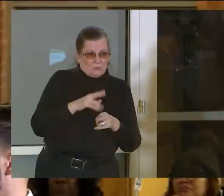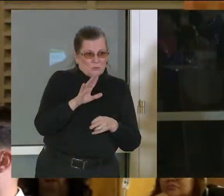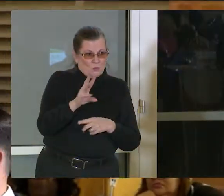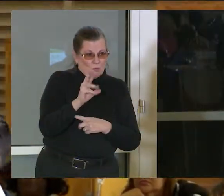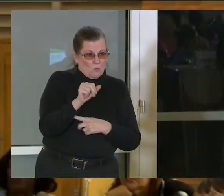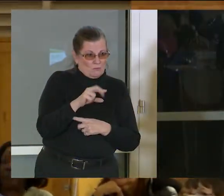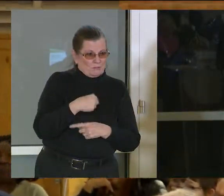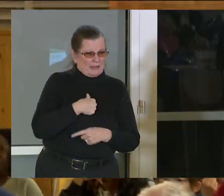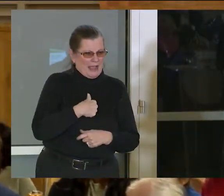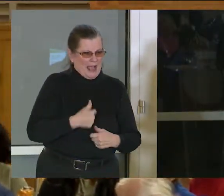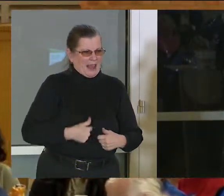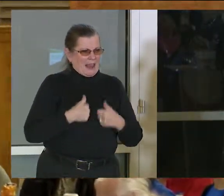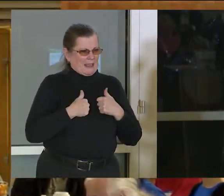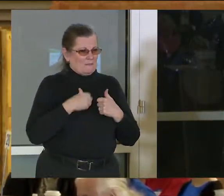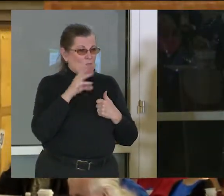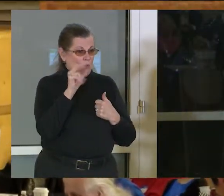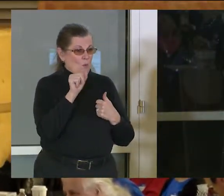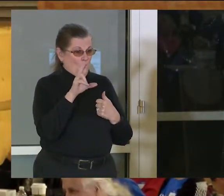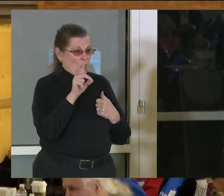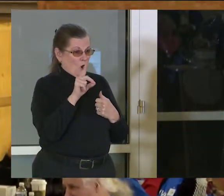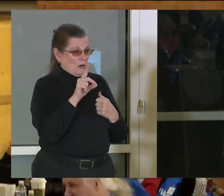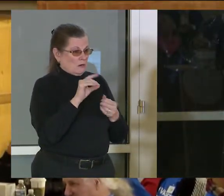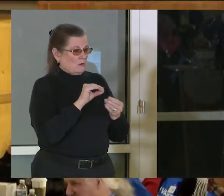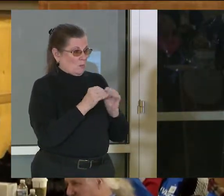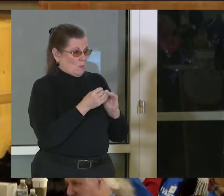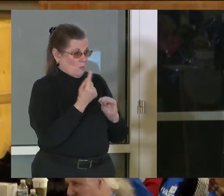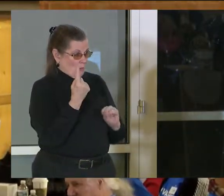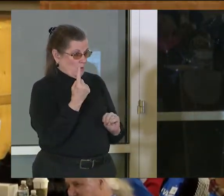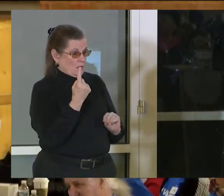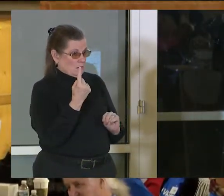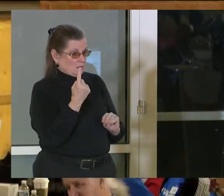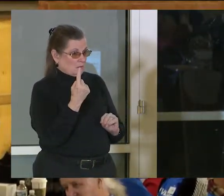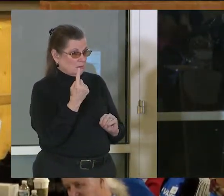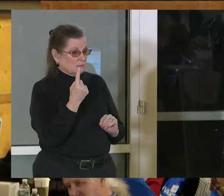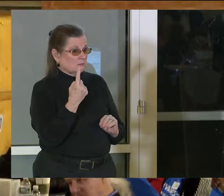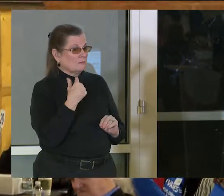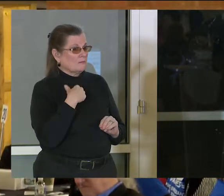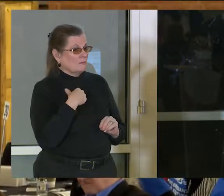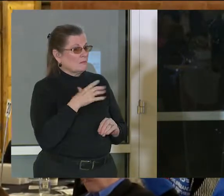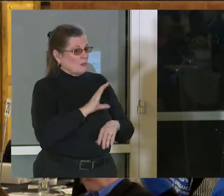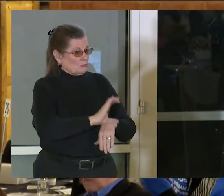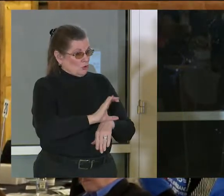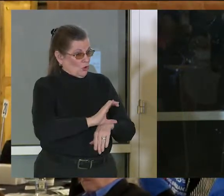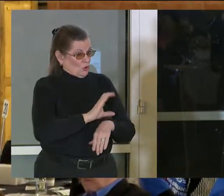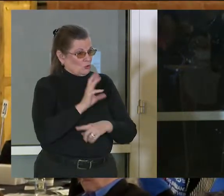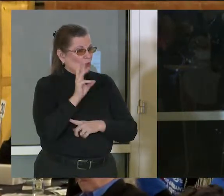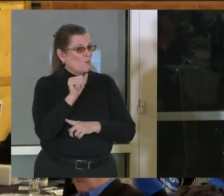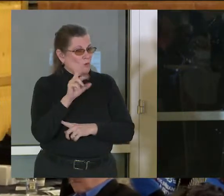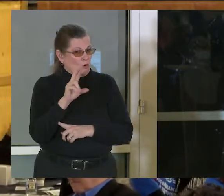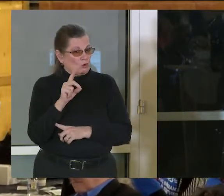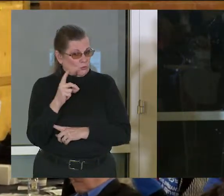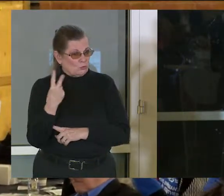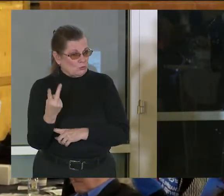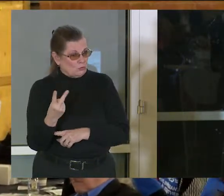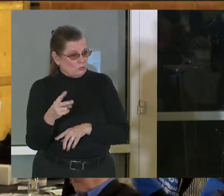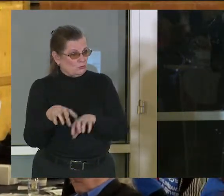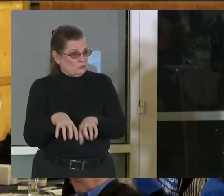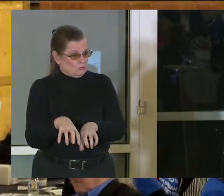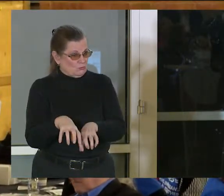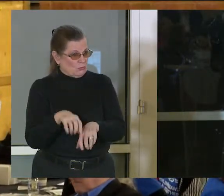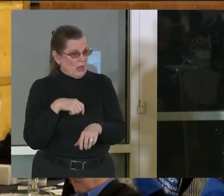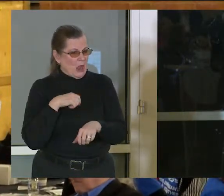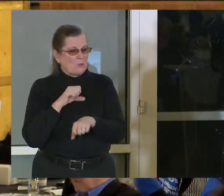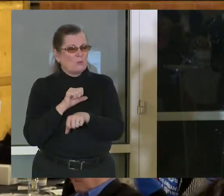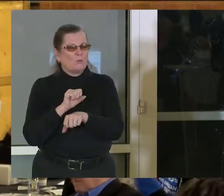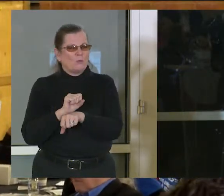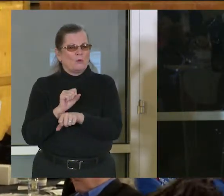Ward 1 and serve at a congregation in Ward 2. And I'm here with the Washington Interfaith Network. And at our table, we talked